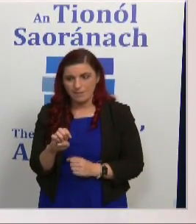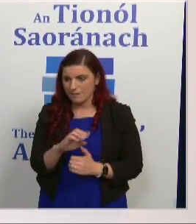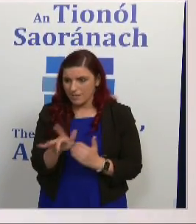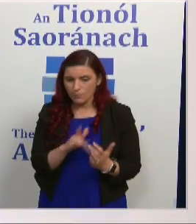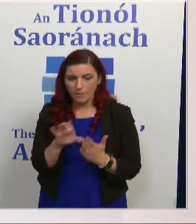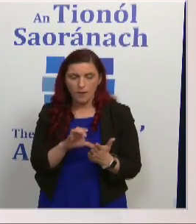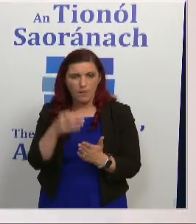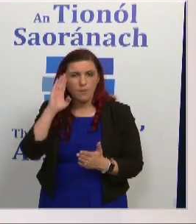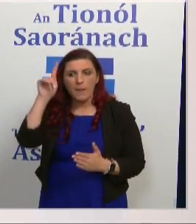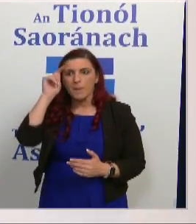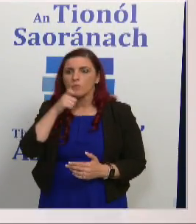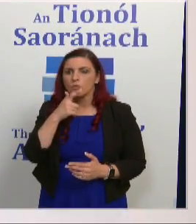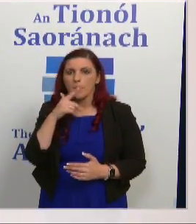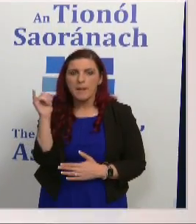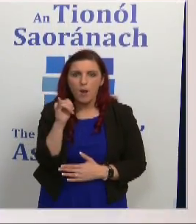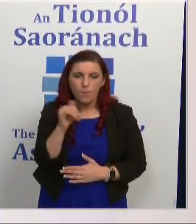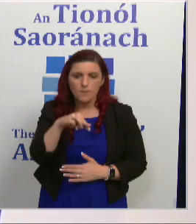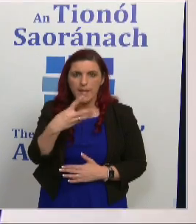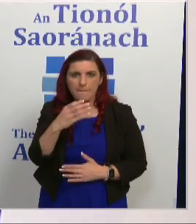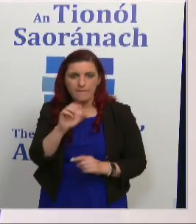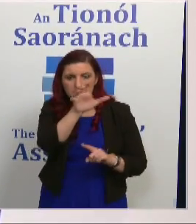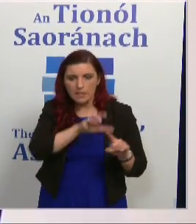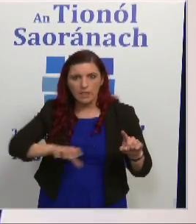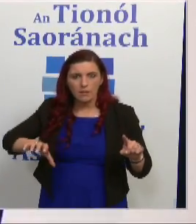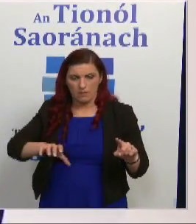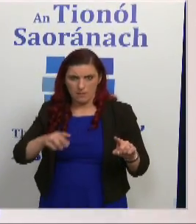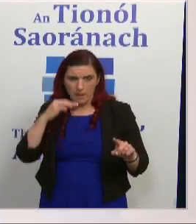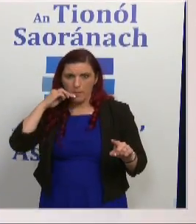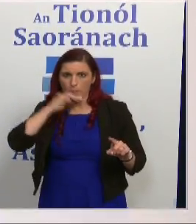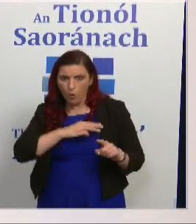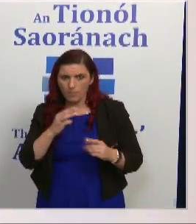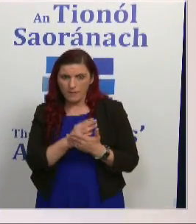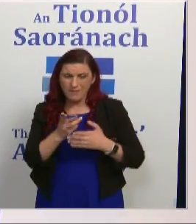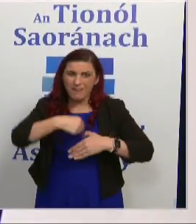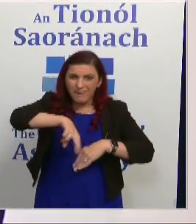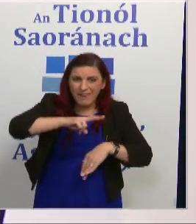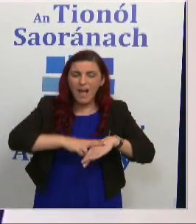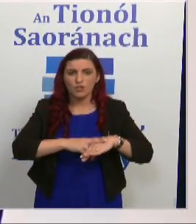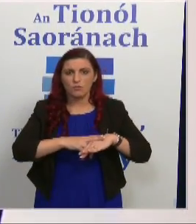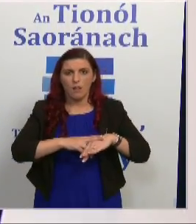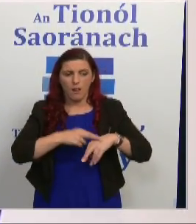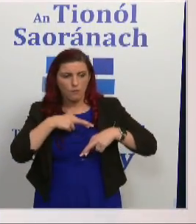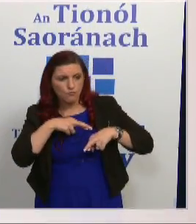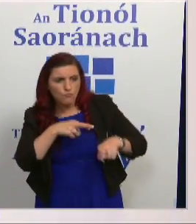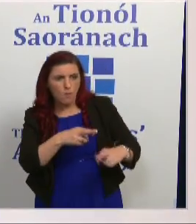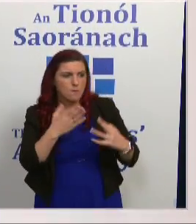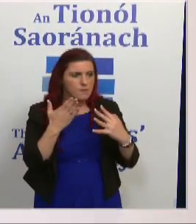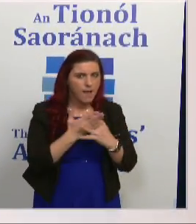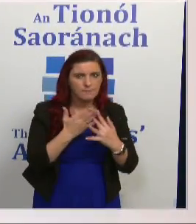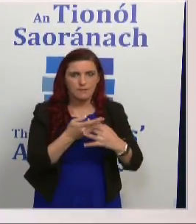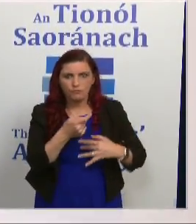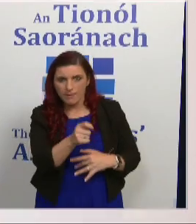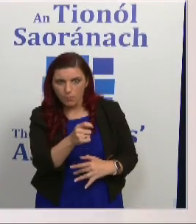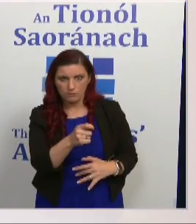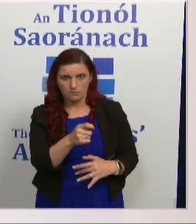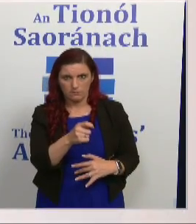you think about Dublin Airport, the M50, these are key pieces of national infrastructure, and they're embedded in the area